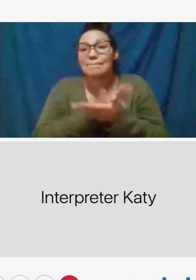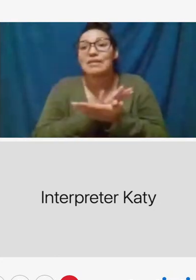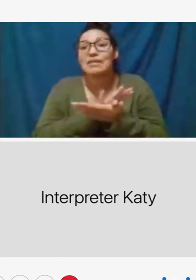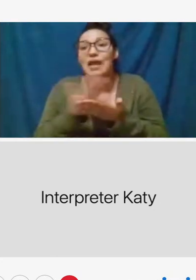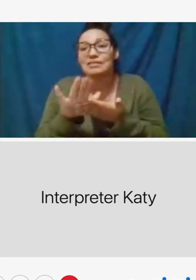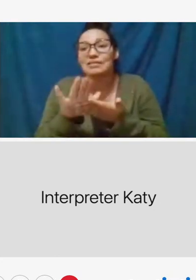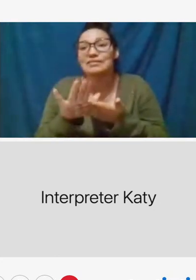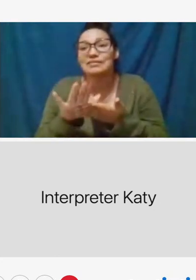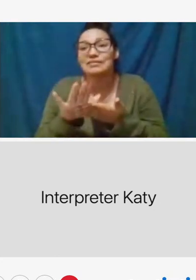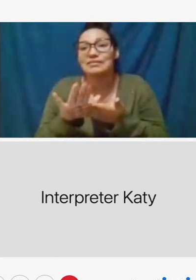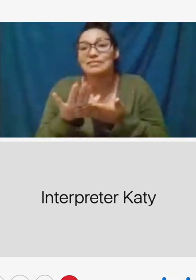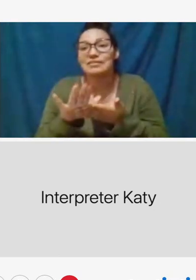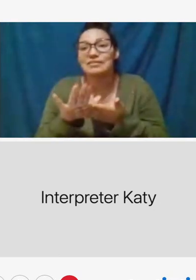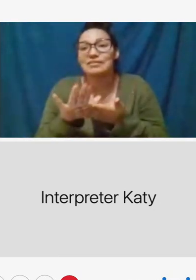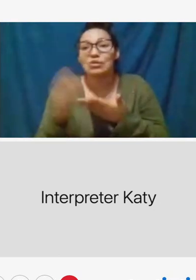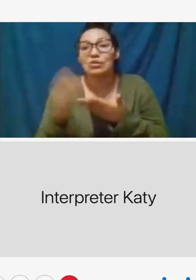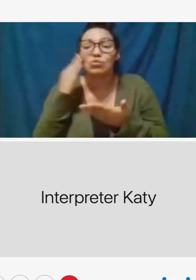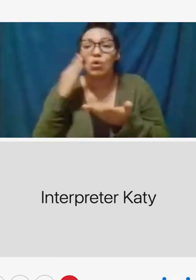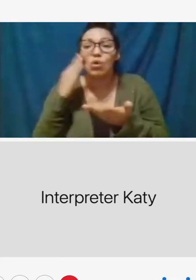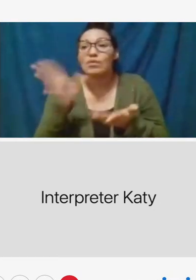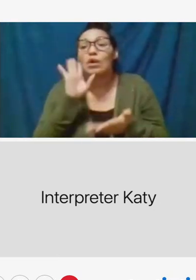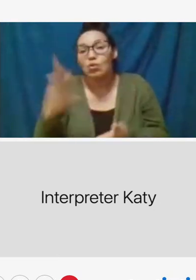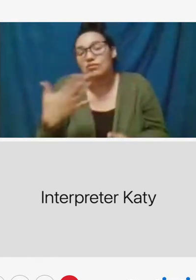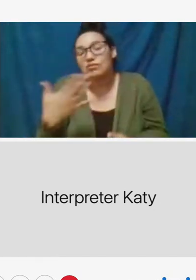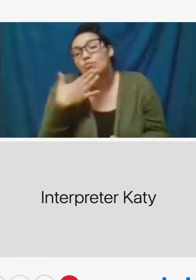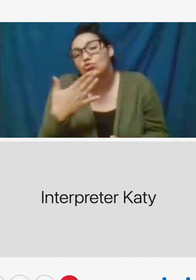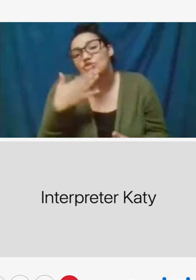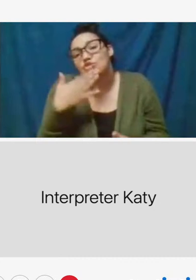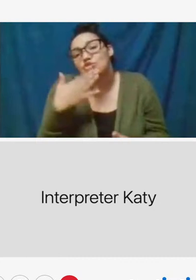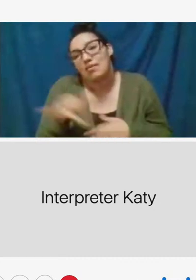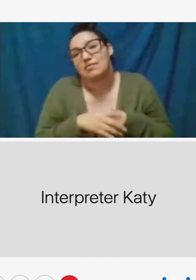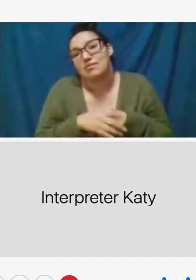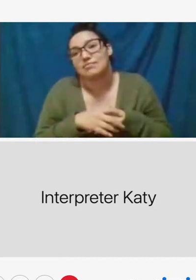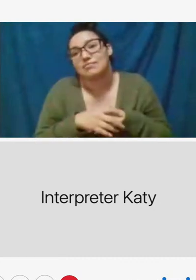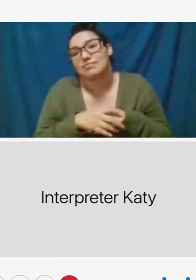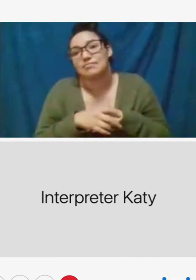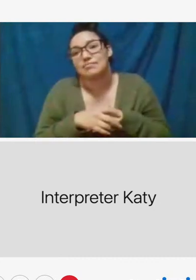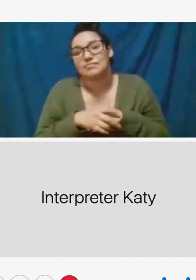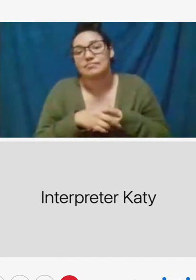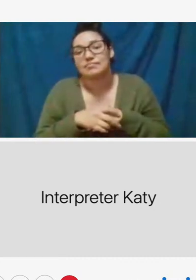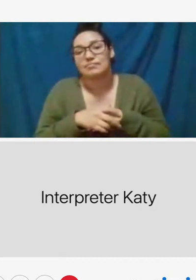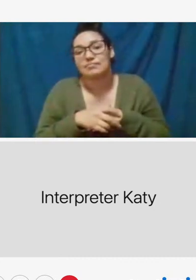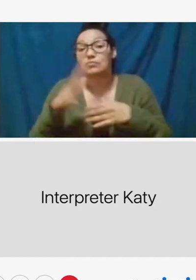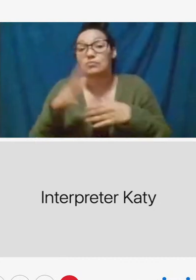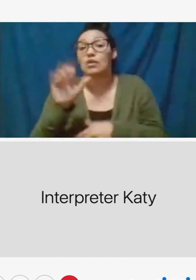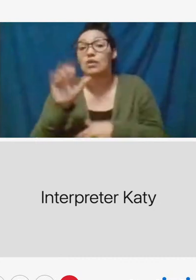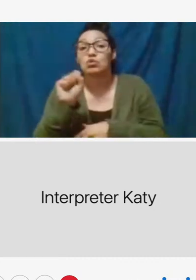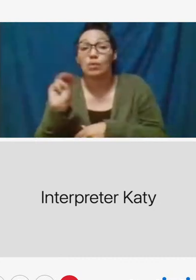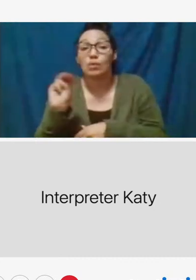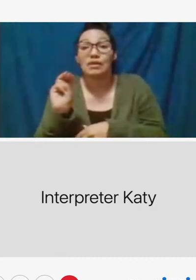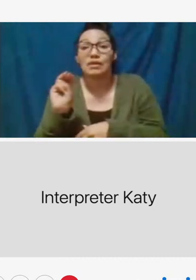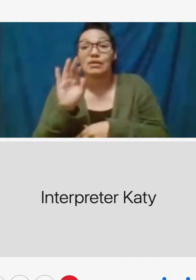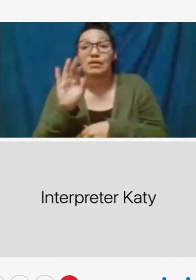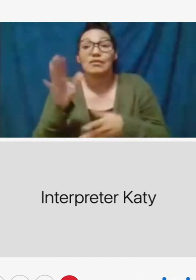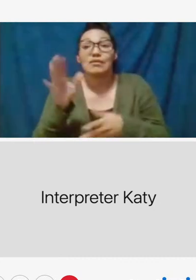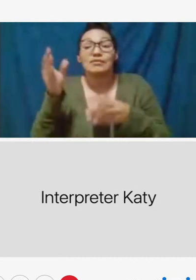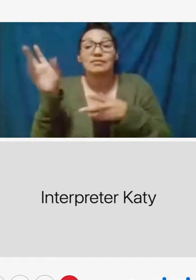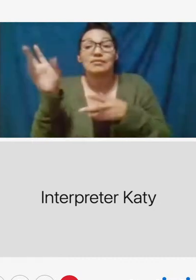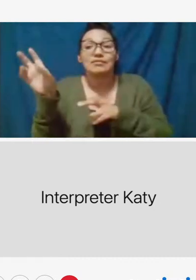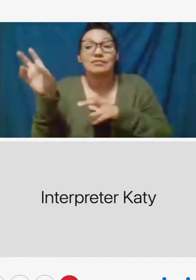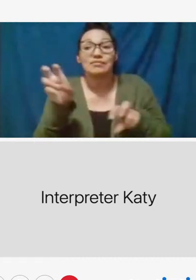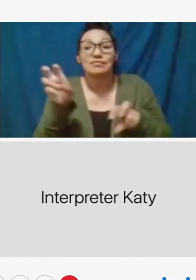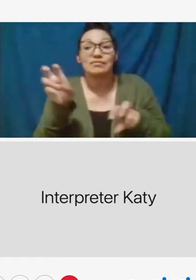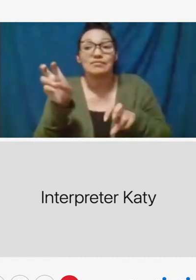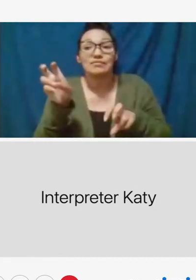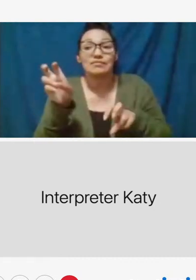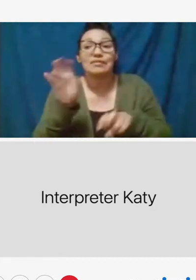it uh and thanking them and our social media feeds are up I mean I just I wanted to shout that out too